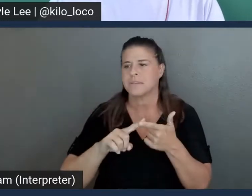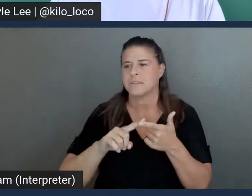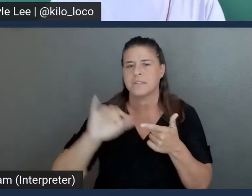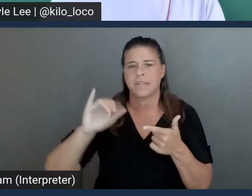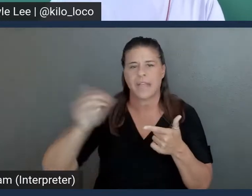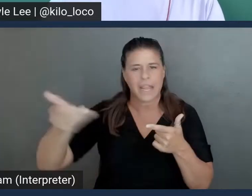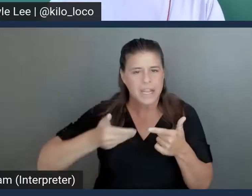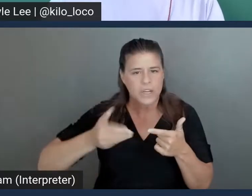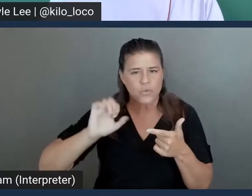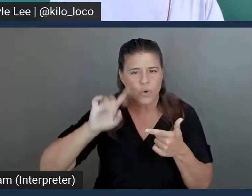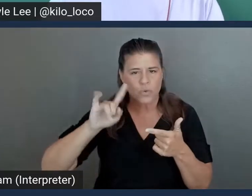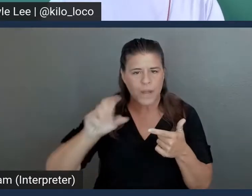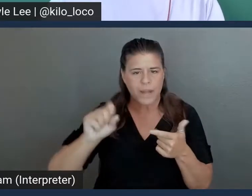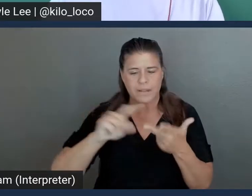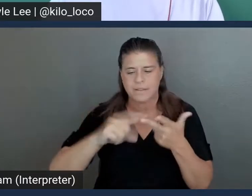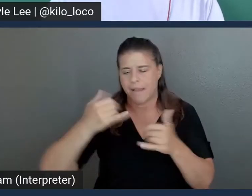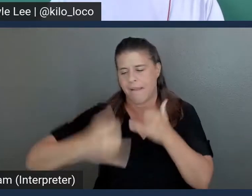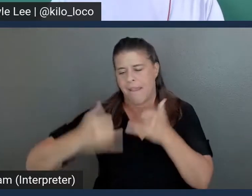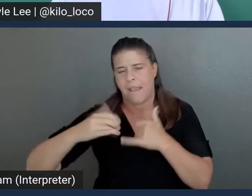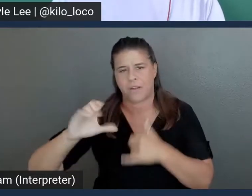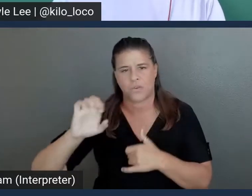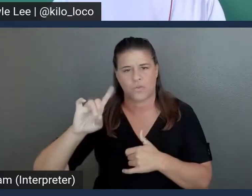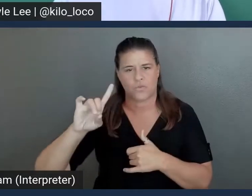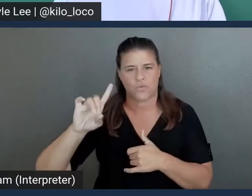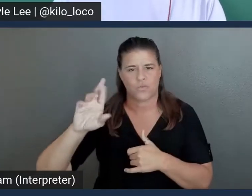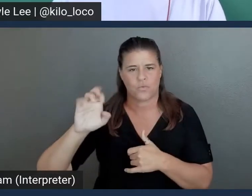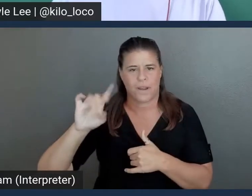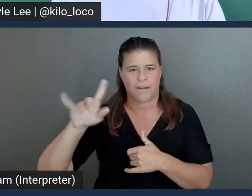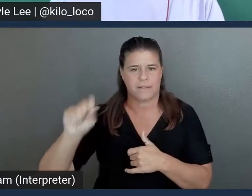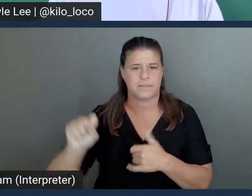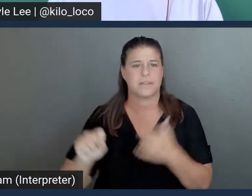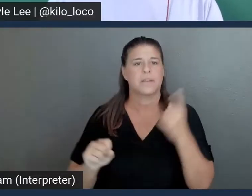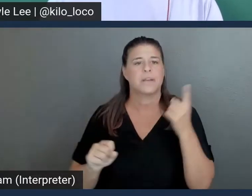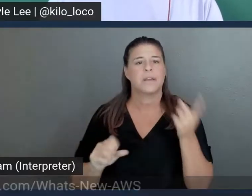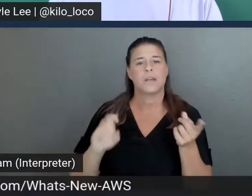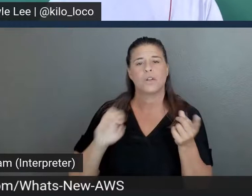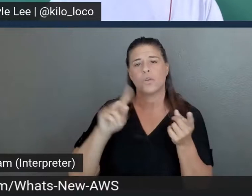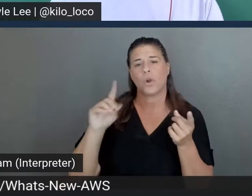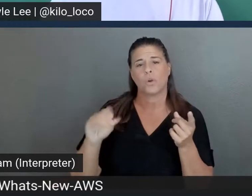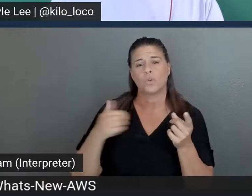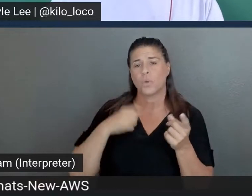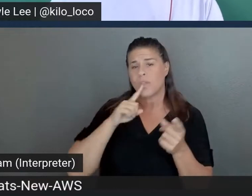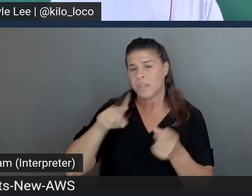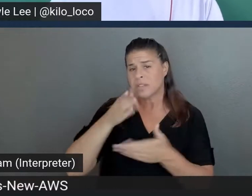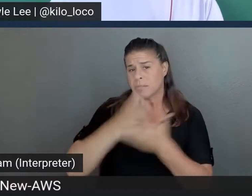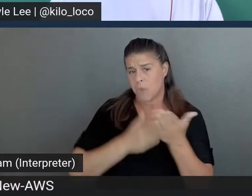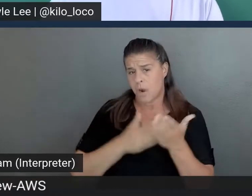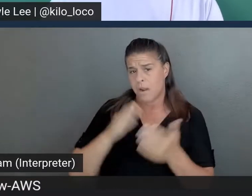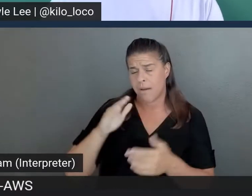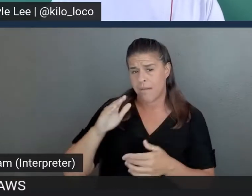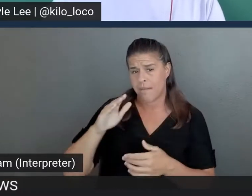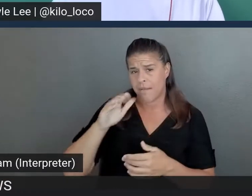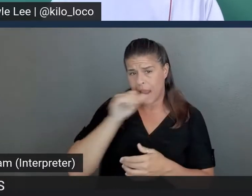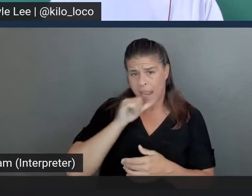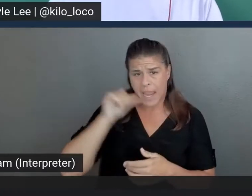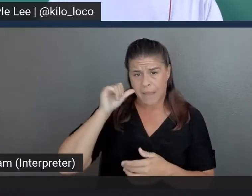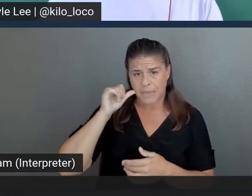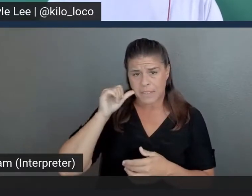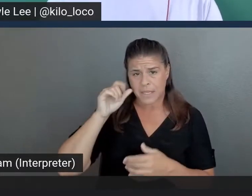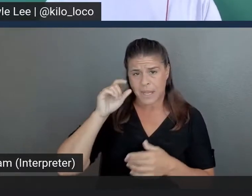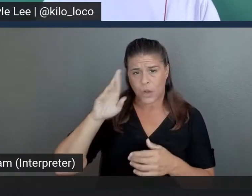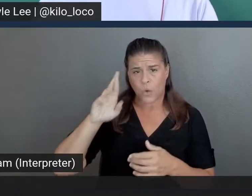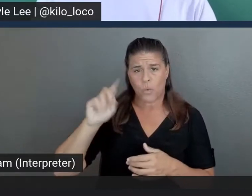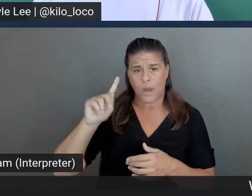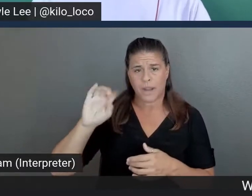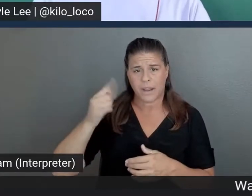credits, and end credits. So this is part of Amazon Rekognition. It's not AWS Rekognition. It's Amazon